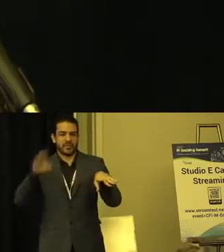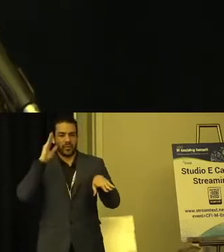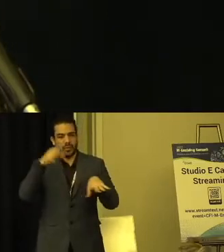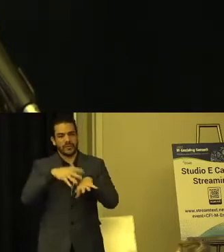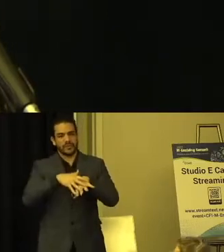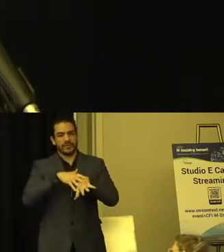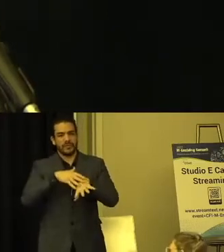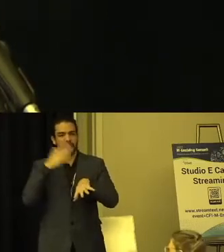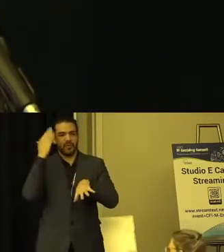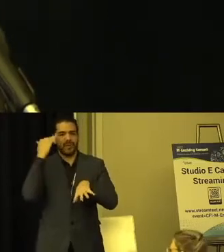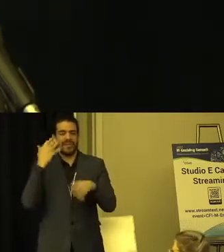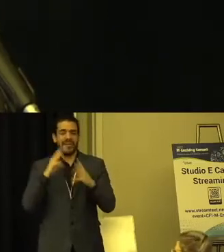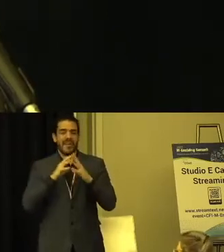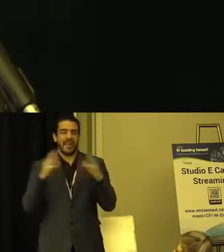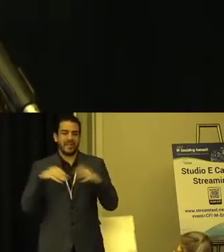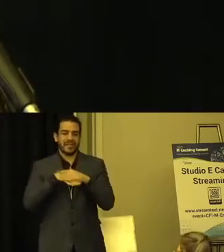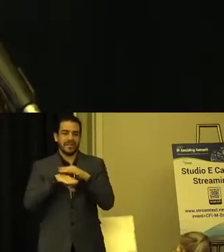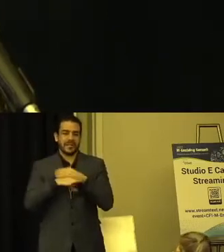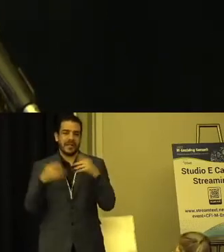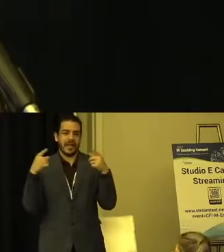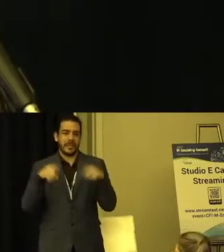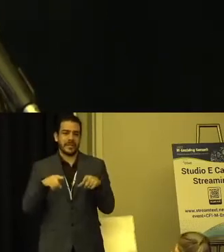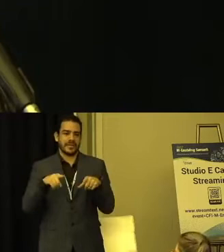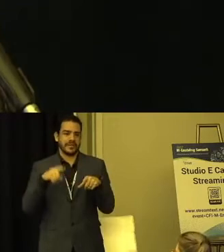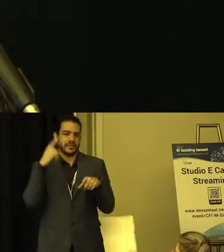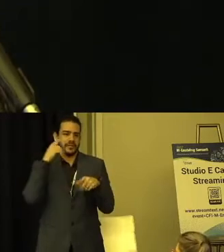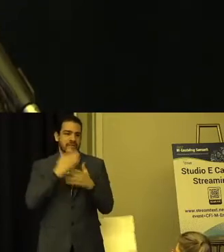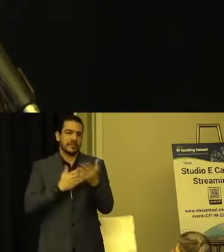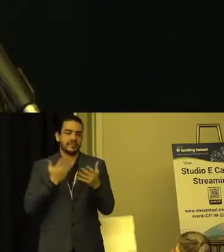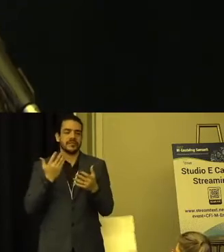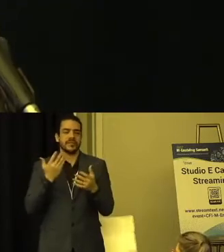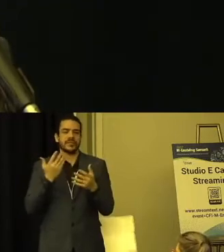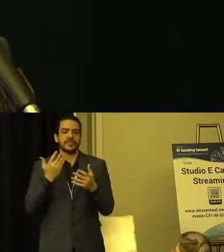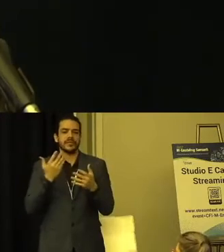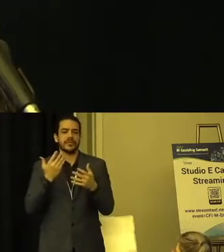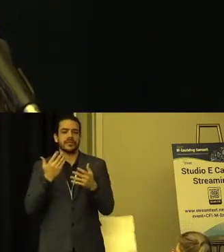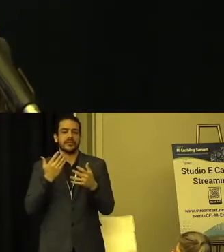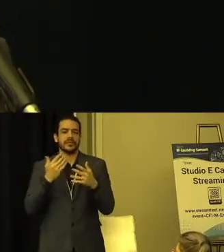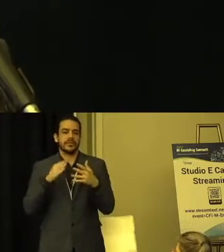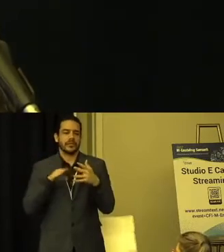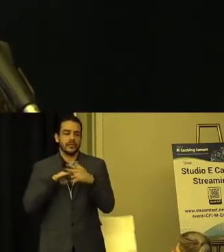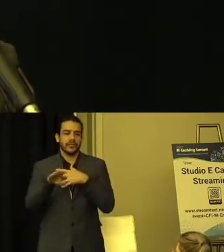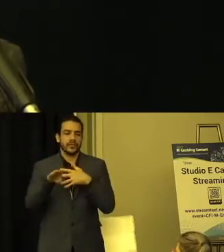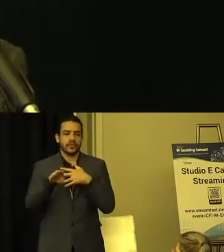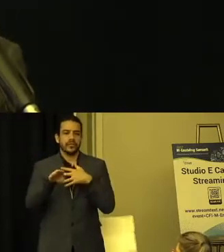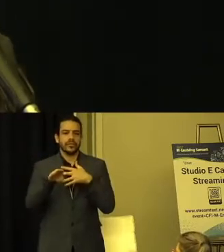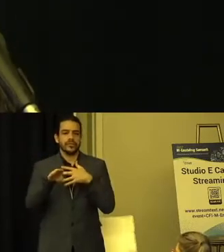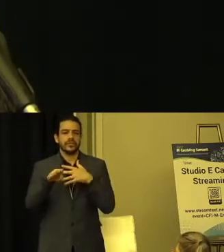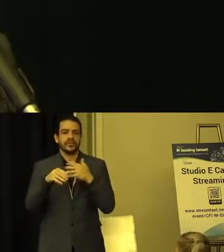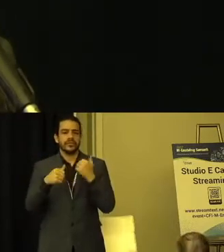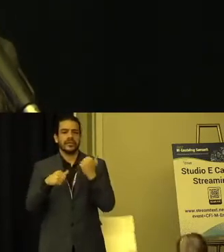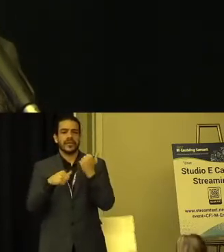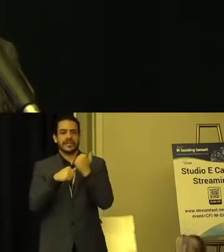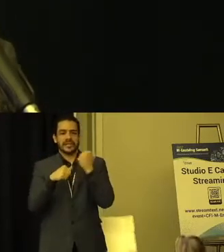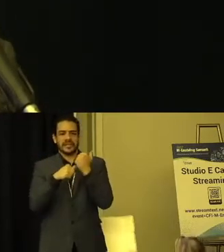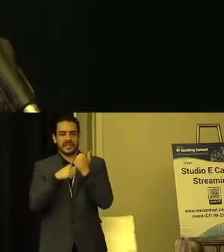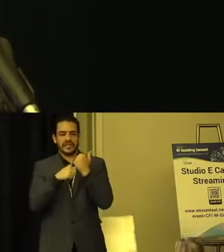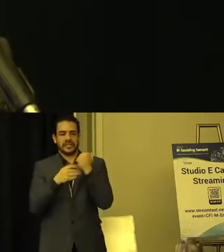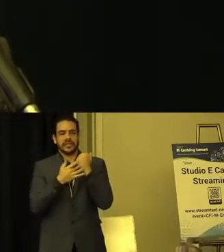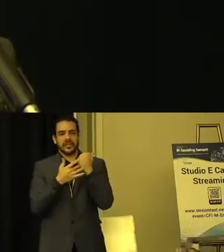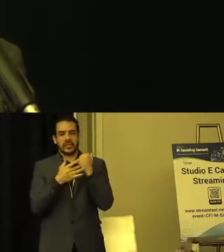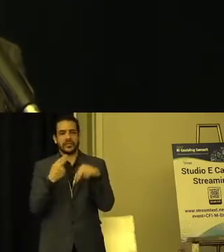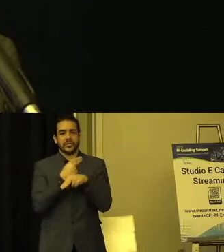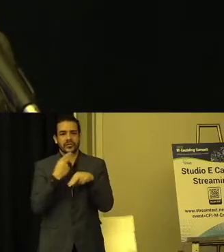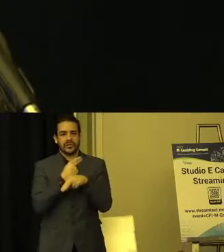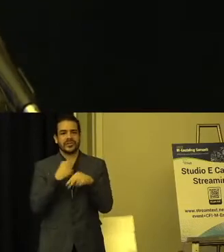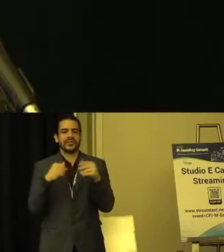of accessibility happens, at least for some users, happens through assistive technologies, which are using accessibility